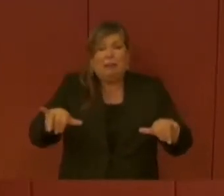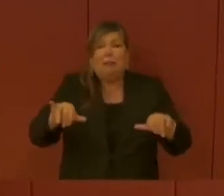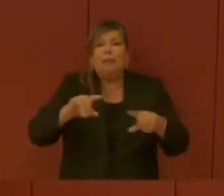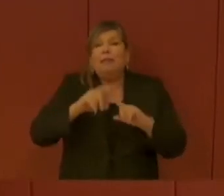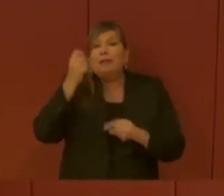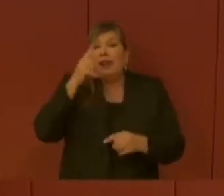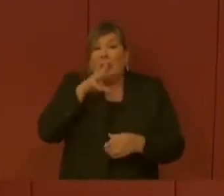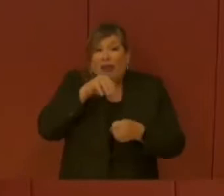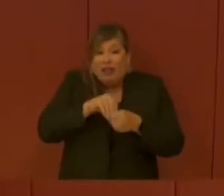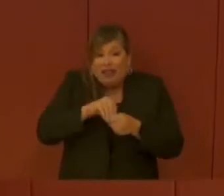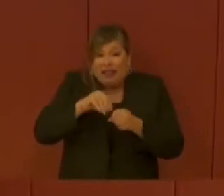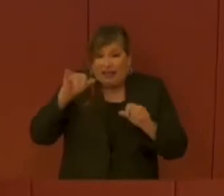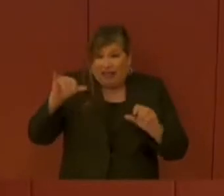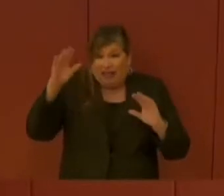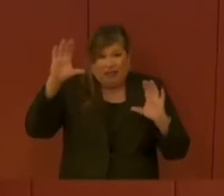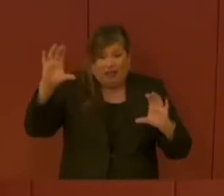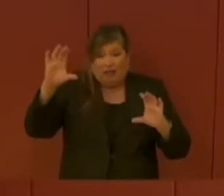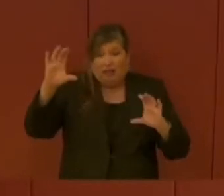We are committing